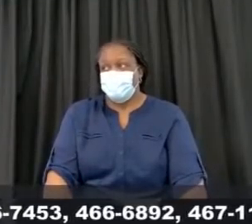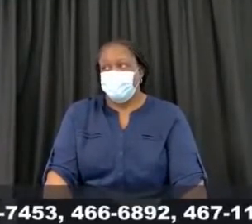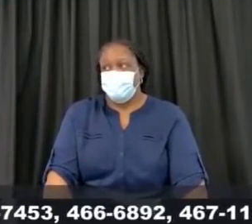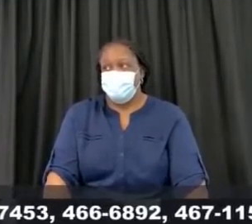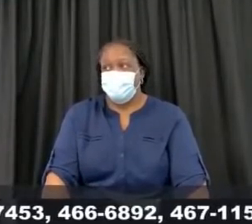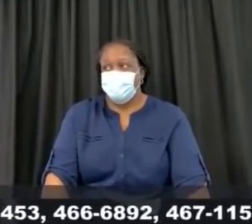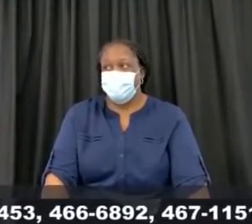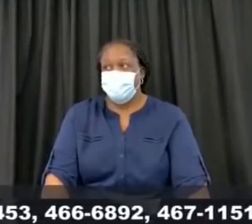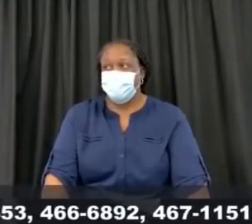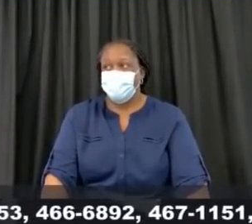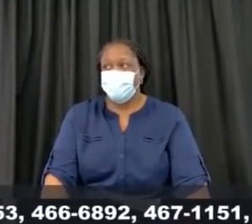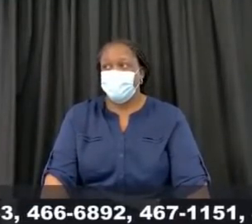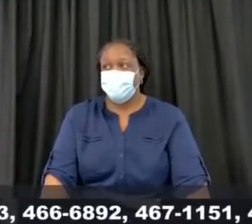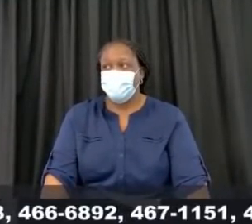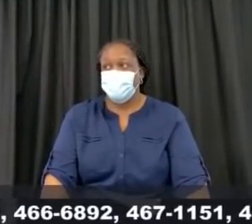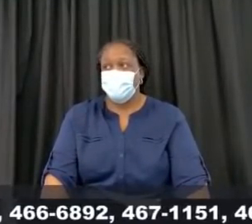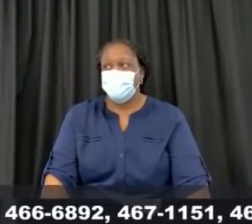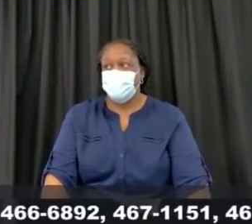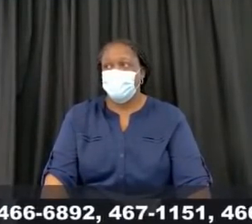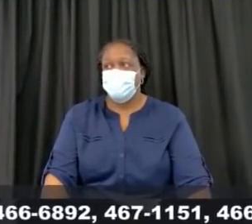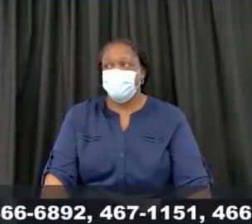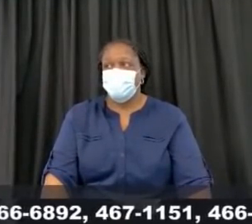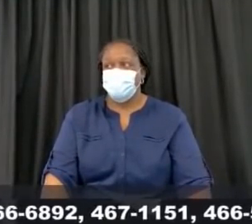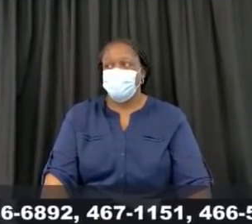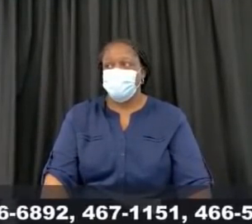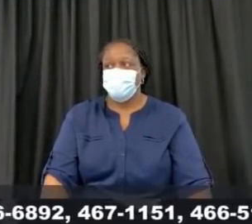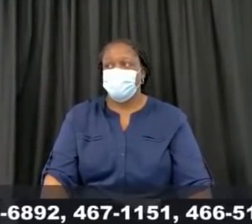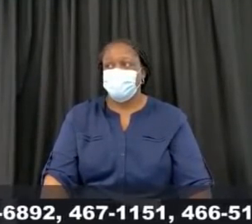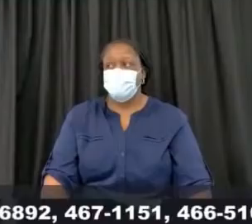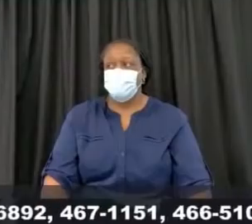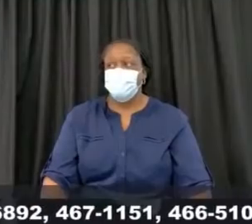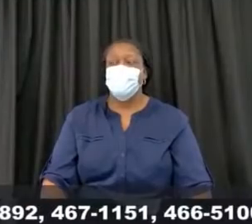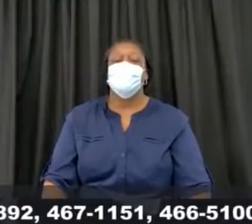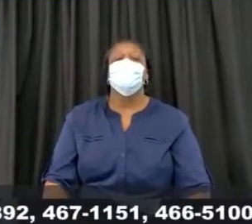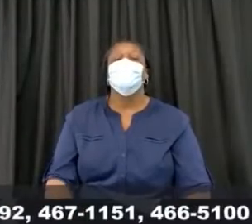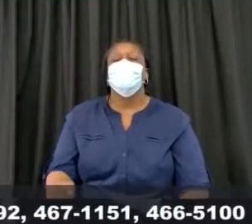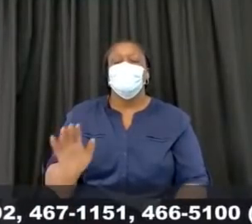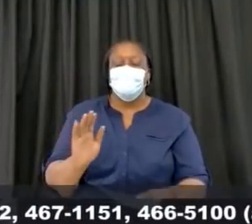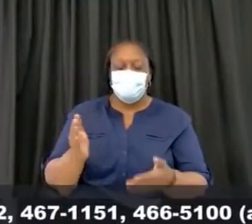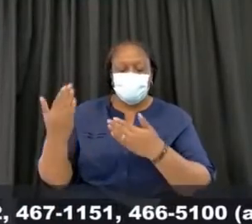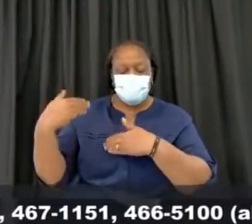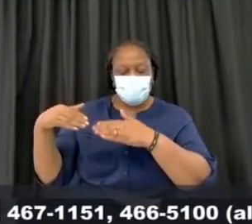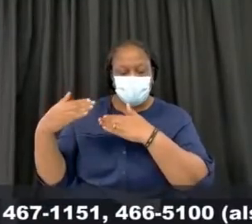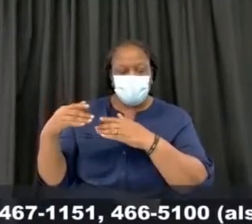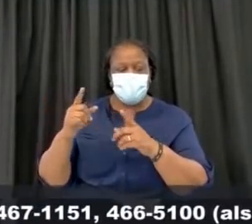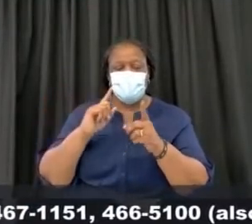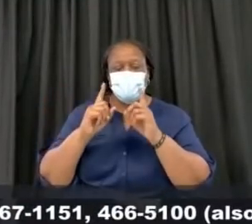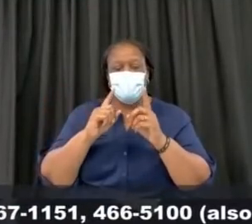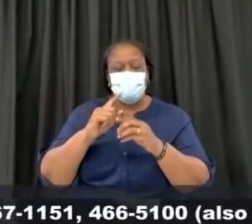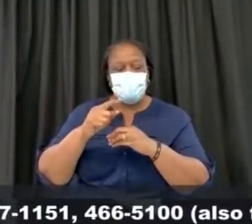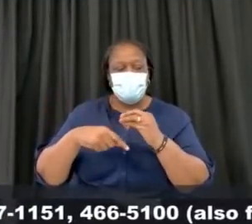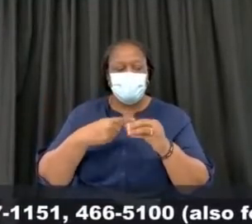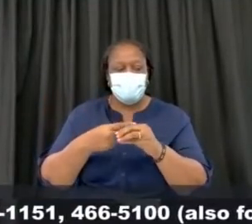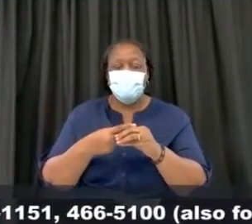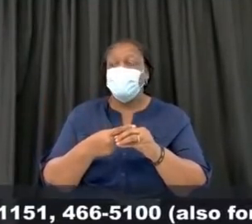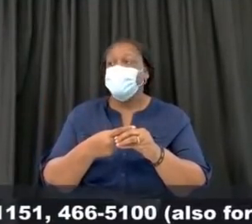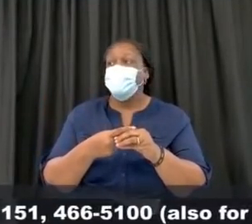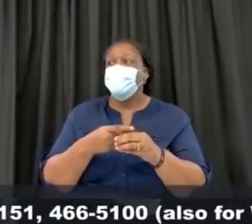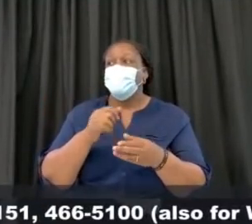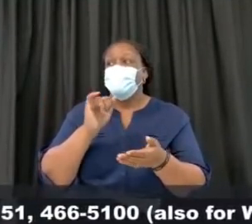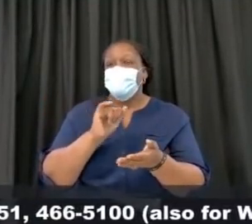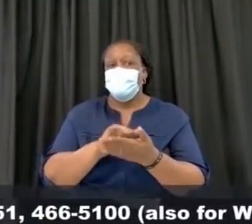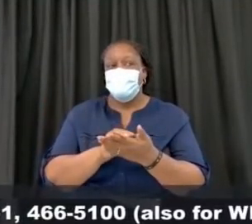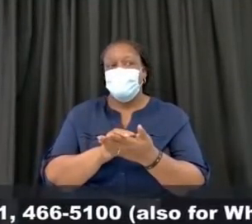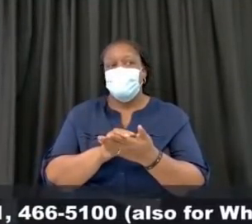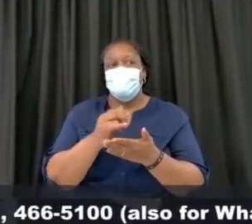Mr. Williams, wonderful question. Earlier, I would have spoken to the dynamism of this particular pandemic